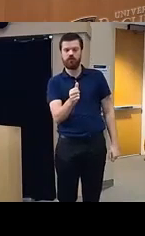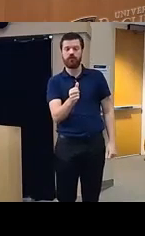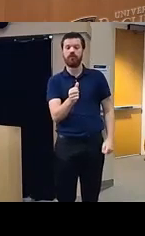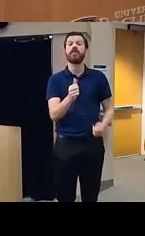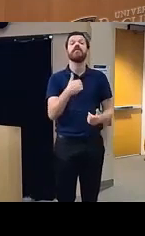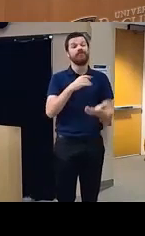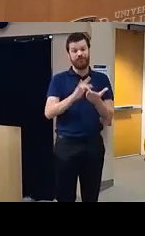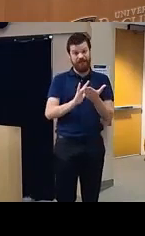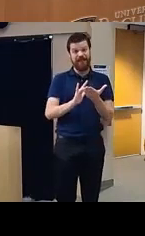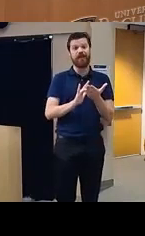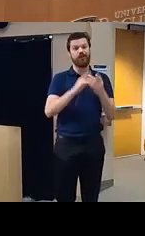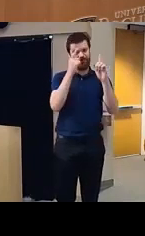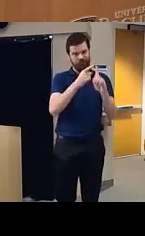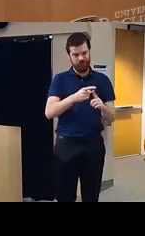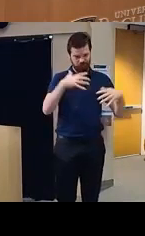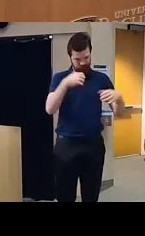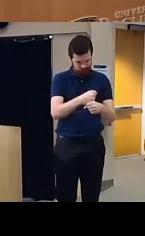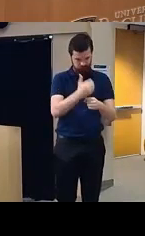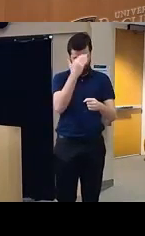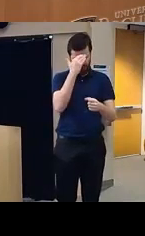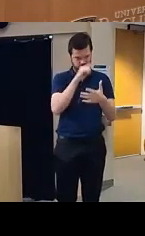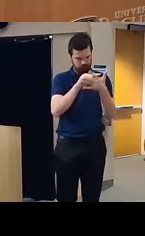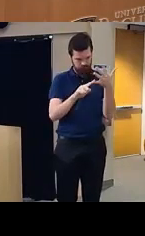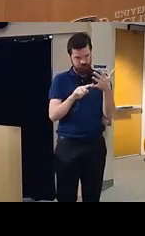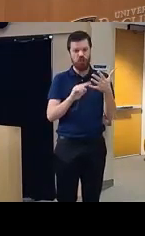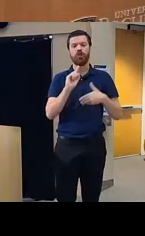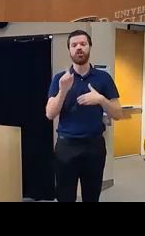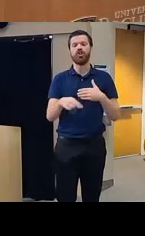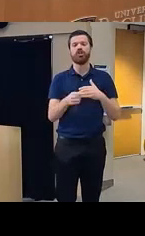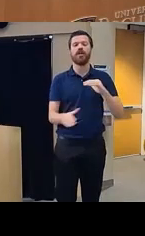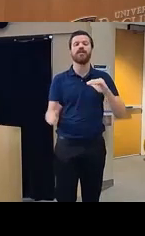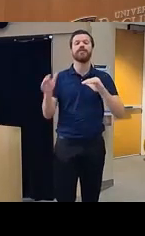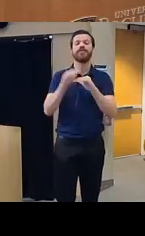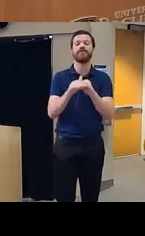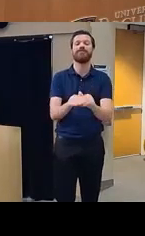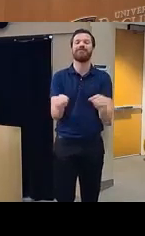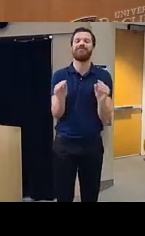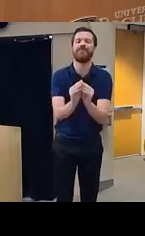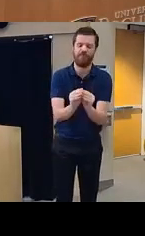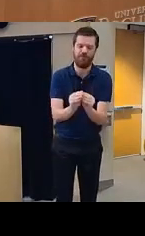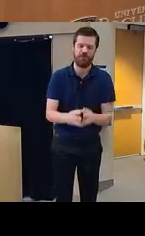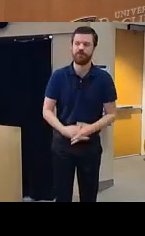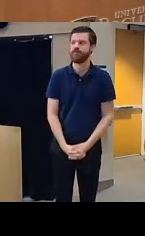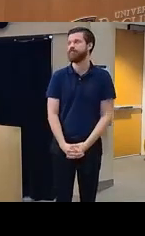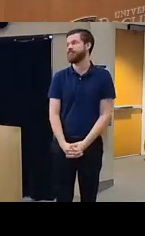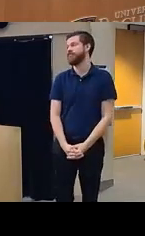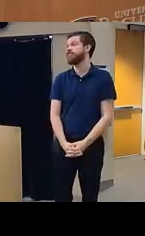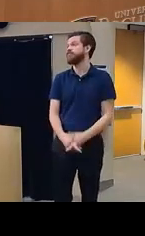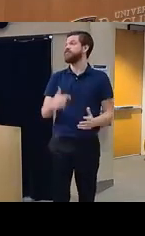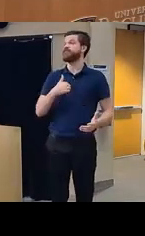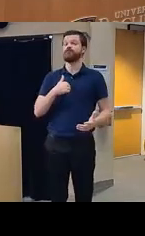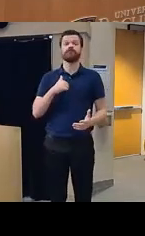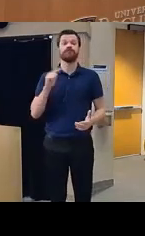are reconciled, that like, it's just more, right? Absolutely. So I just want to see